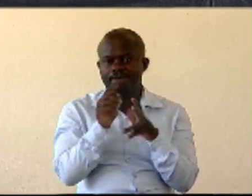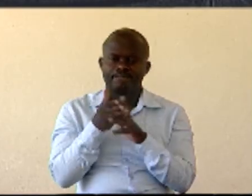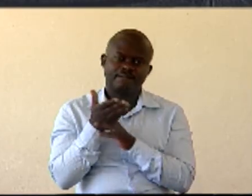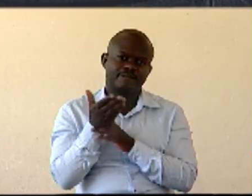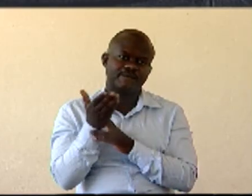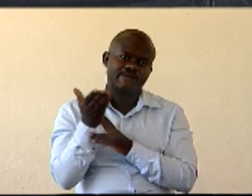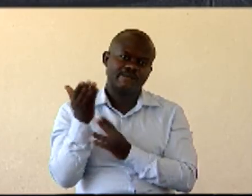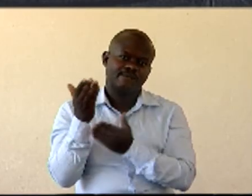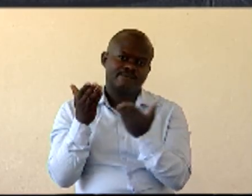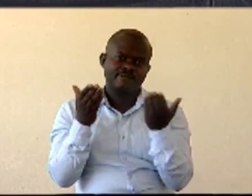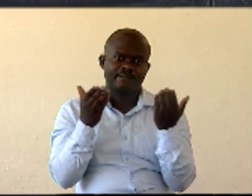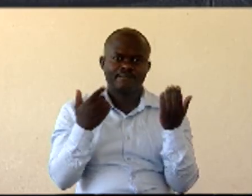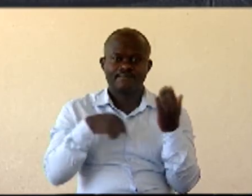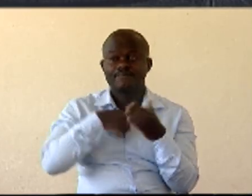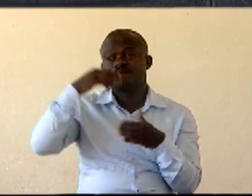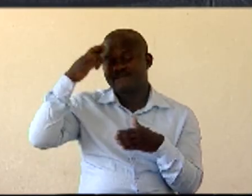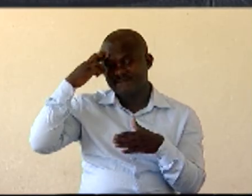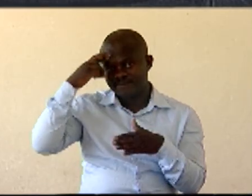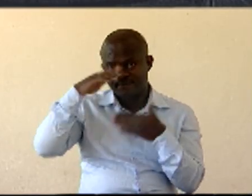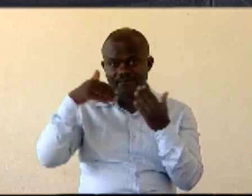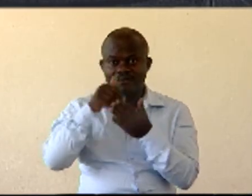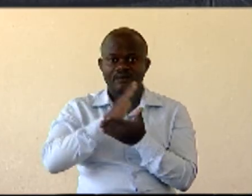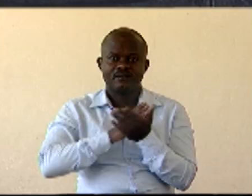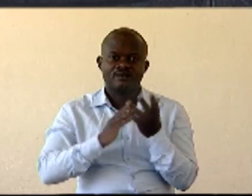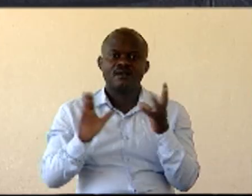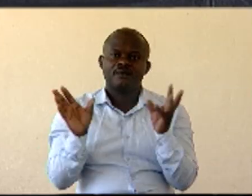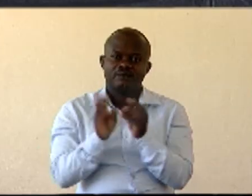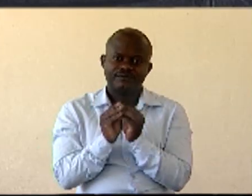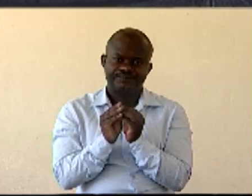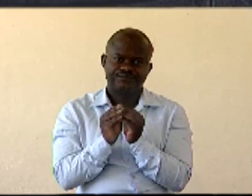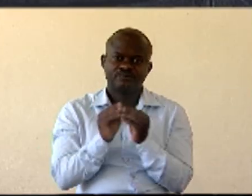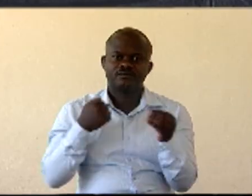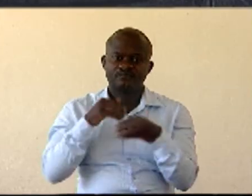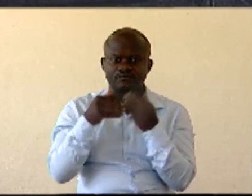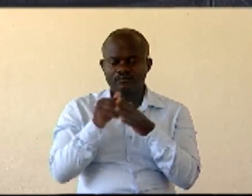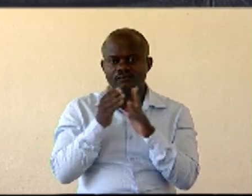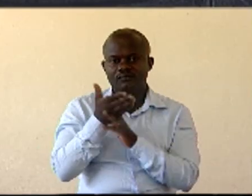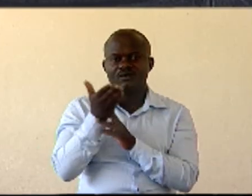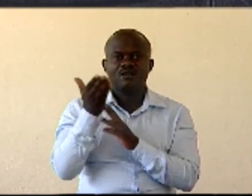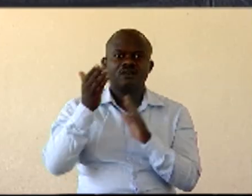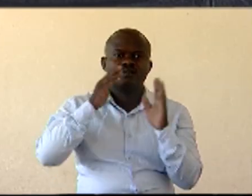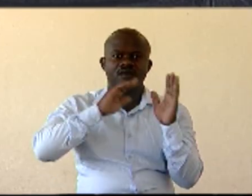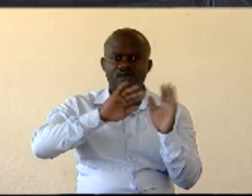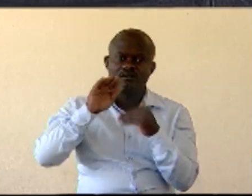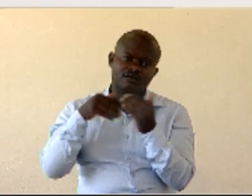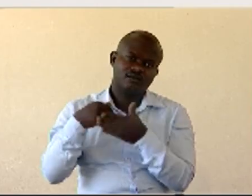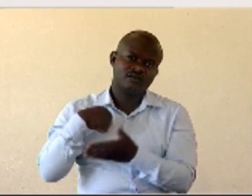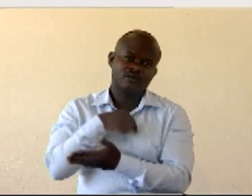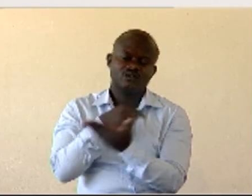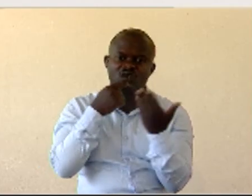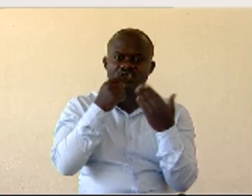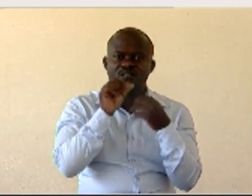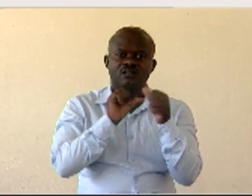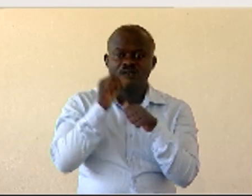air. We are ending our lesson. We are summarizing our lesson. We said through air. We talked about